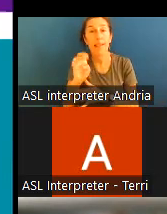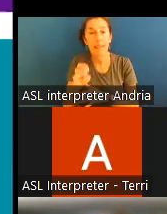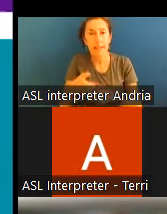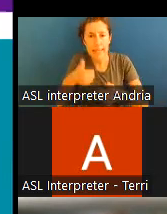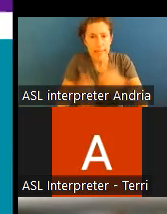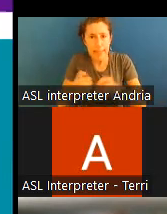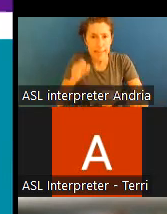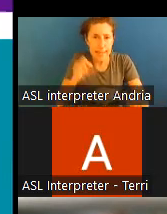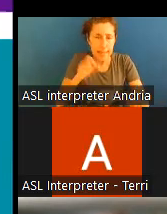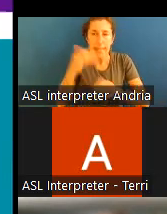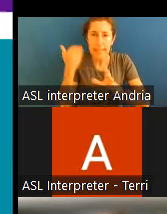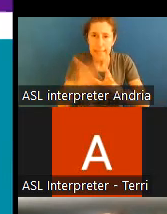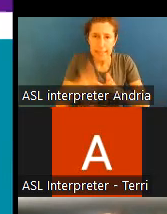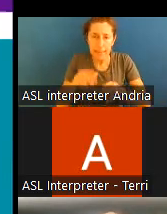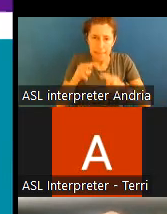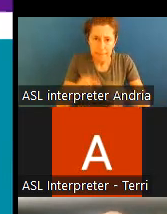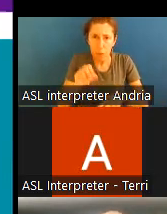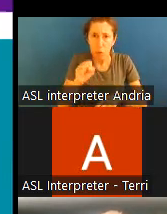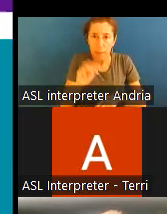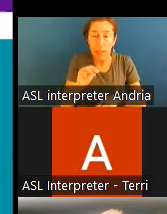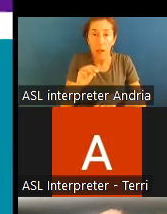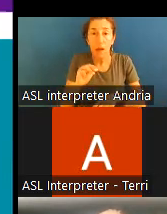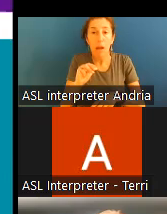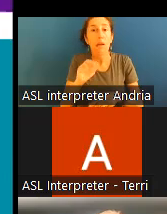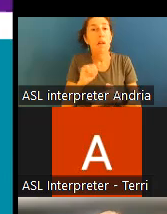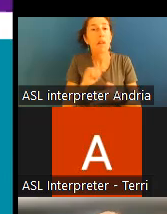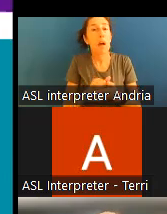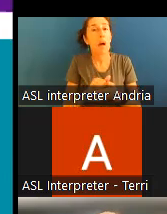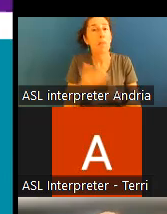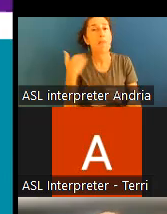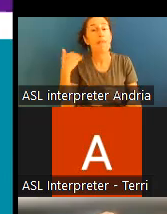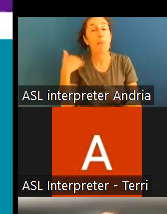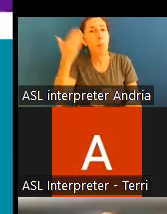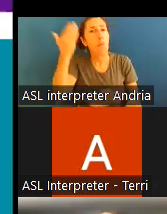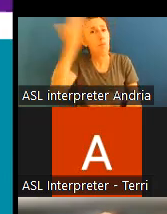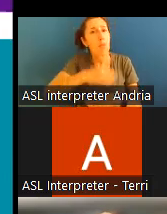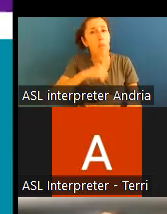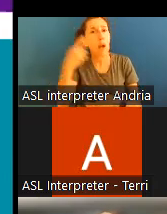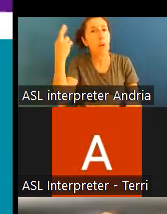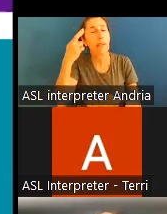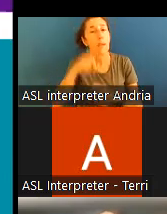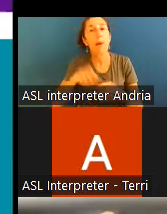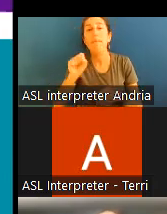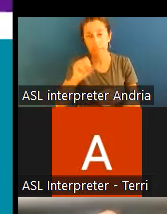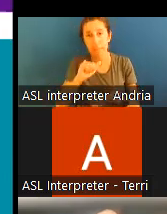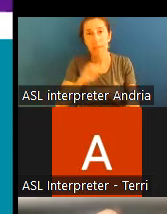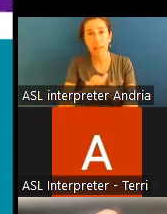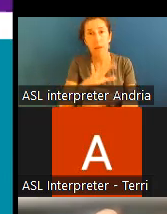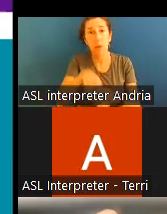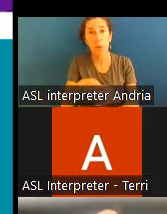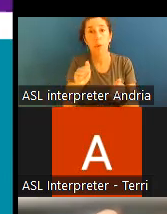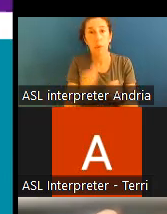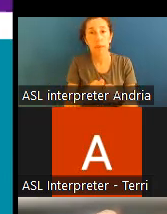in intimate partner violence, but which are not always acknowledged. And so we really like